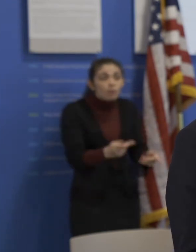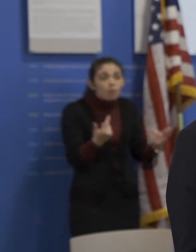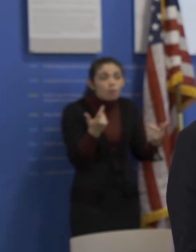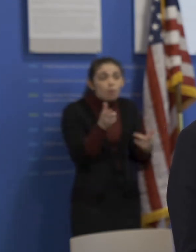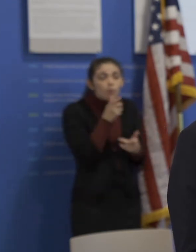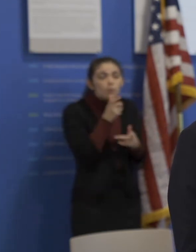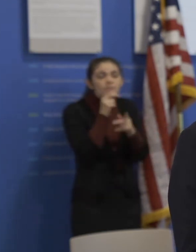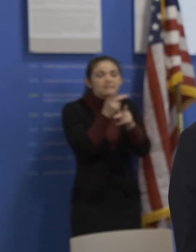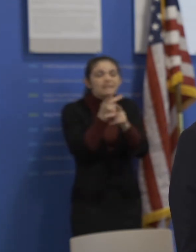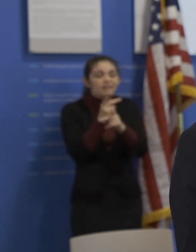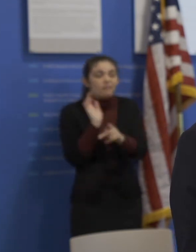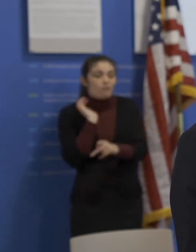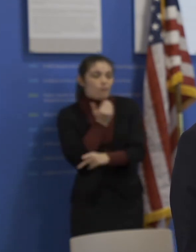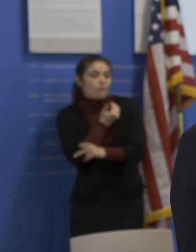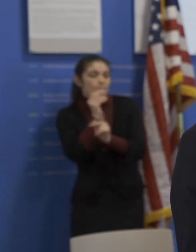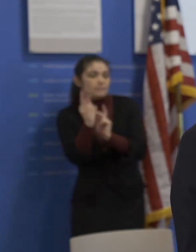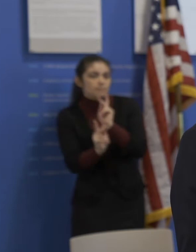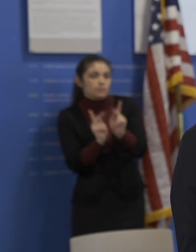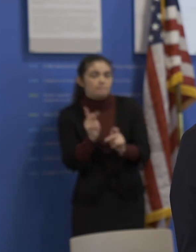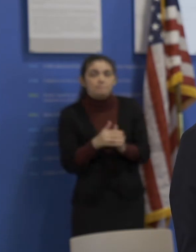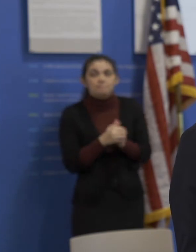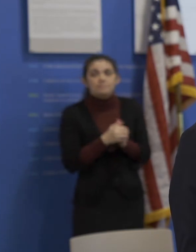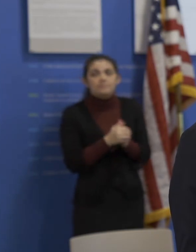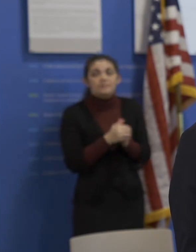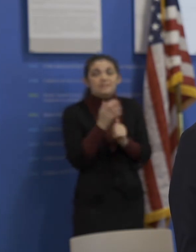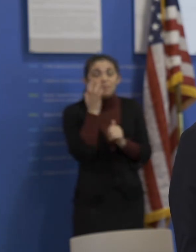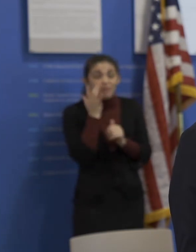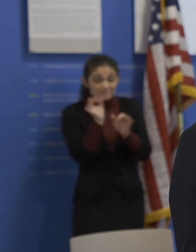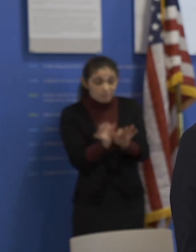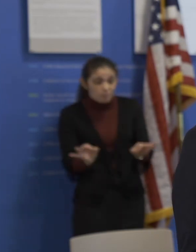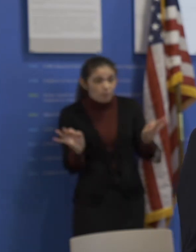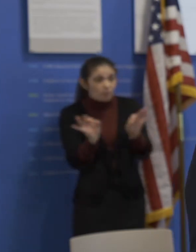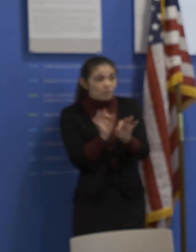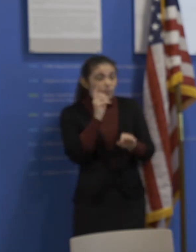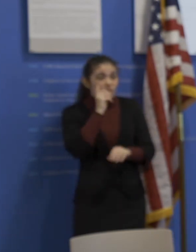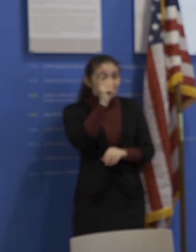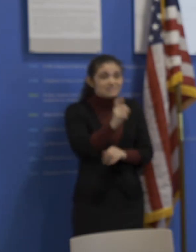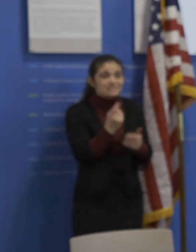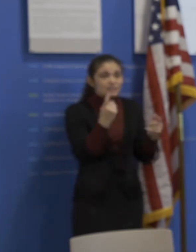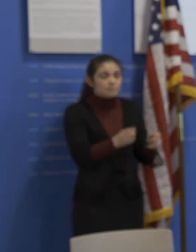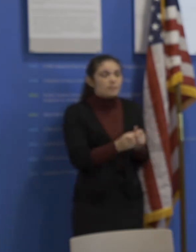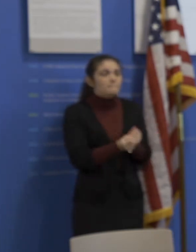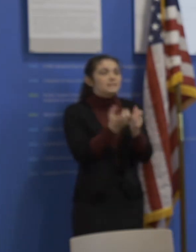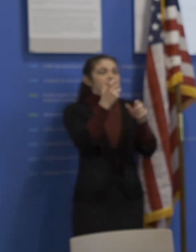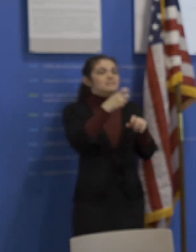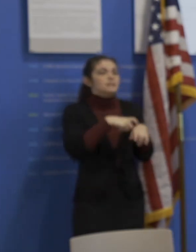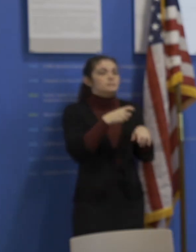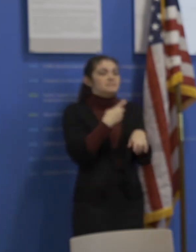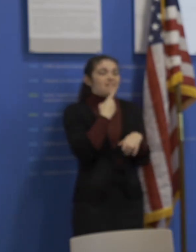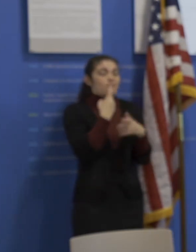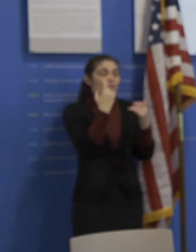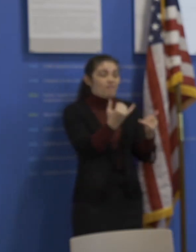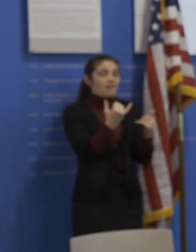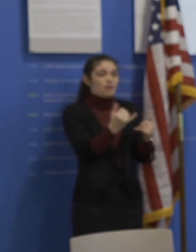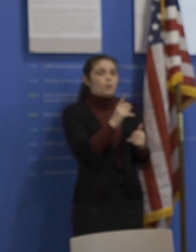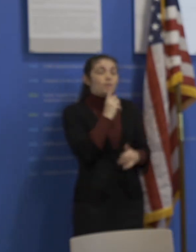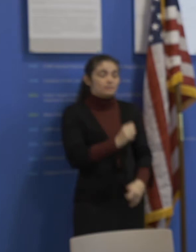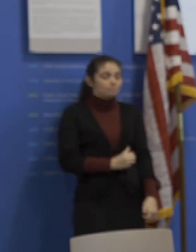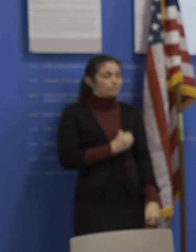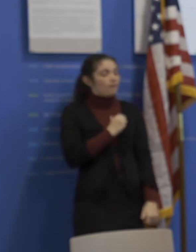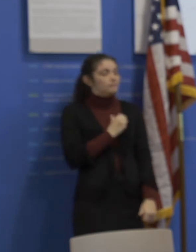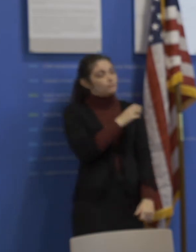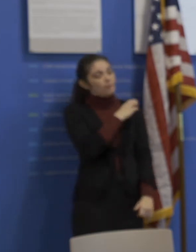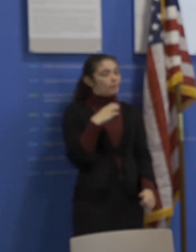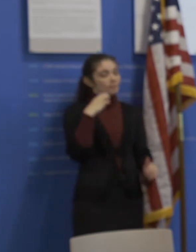who take care of people. That's what it's about in times of need, and as I've said multiple times, right now I've never been prouder to